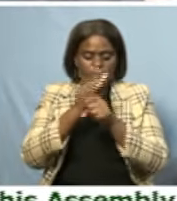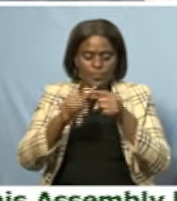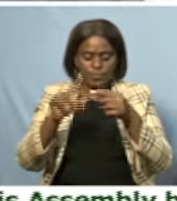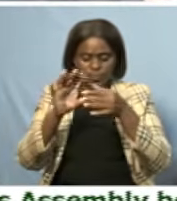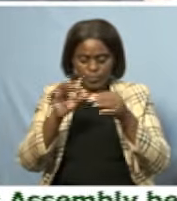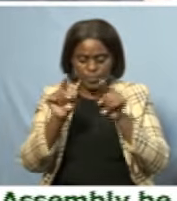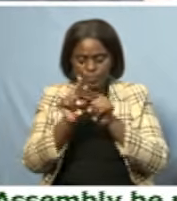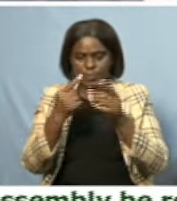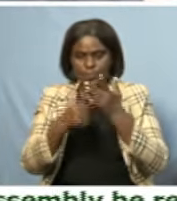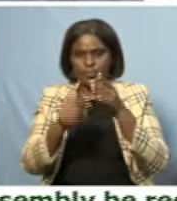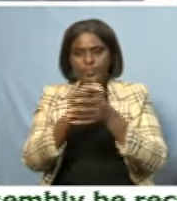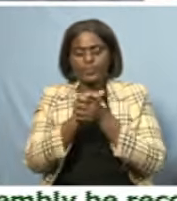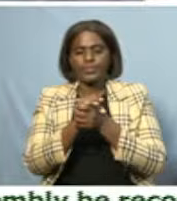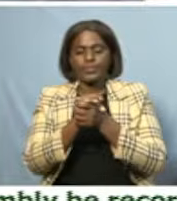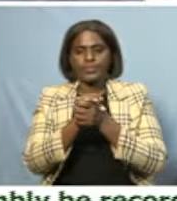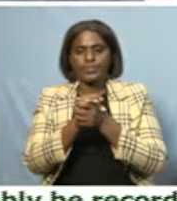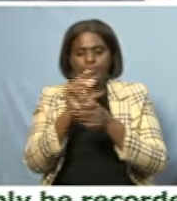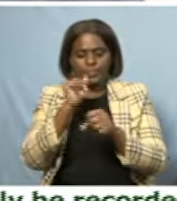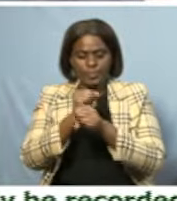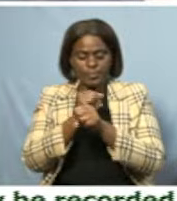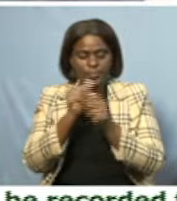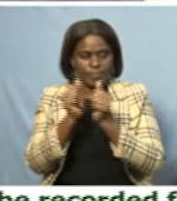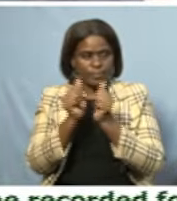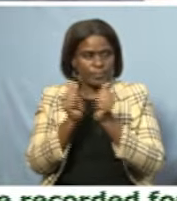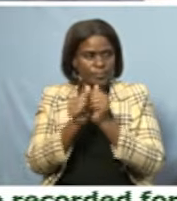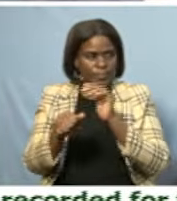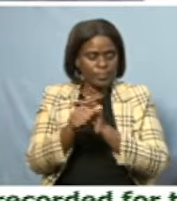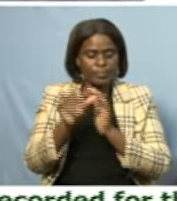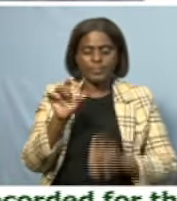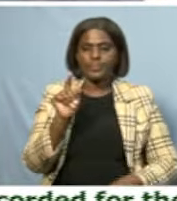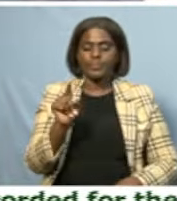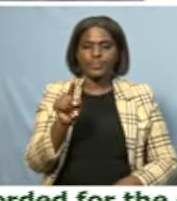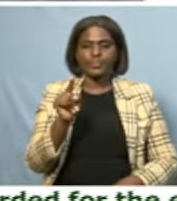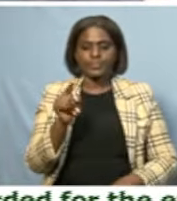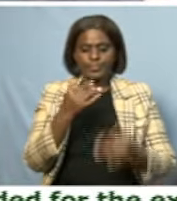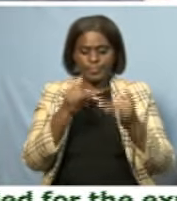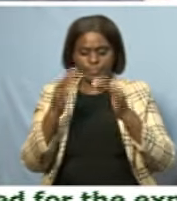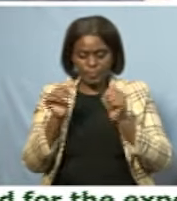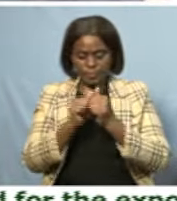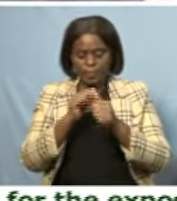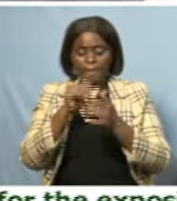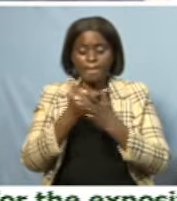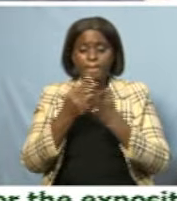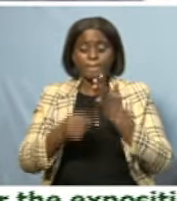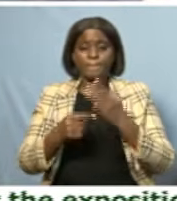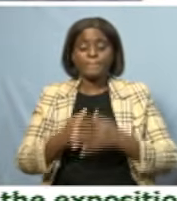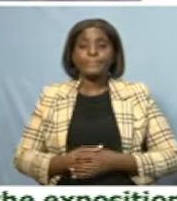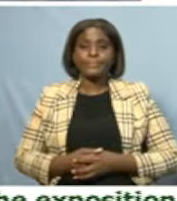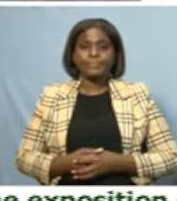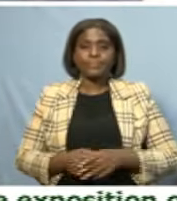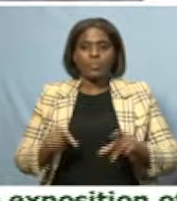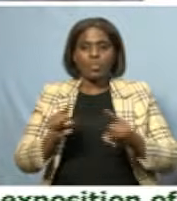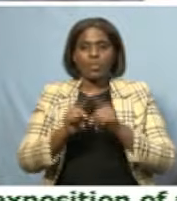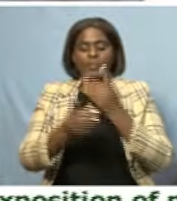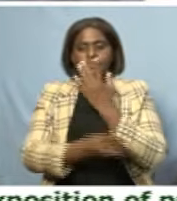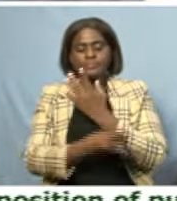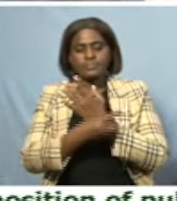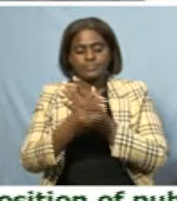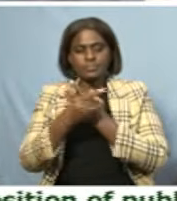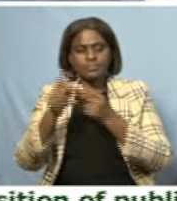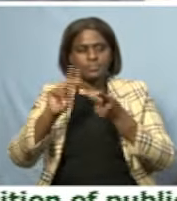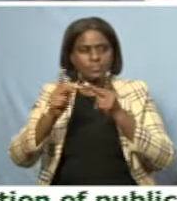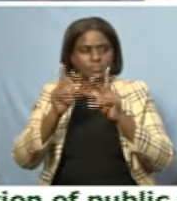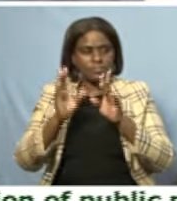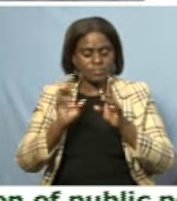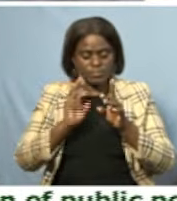unity and cooperation. By working together with the private sector, players and cooperatives and the development